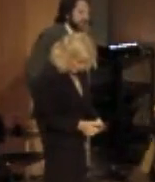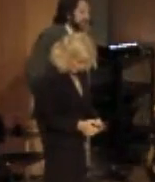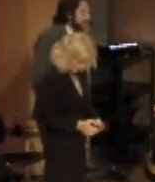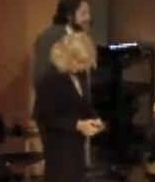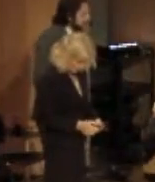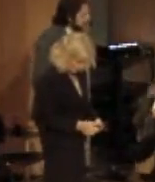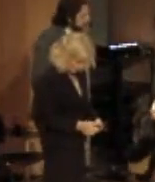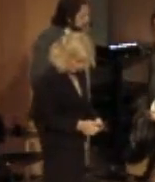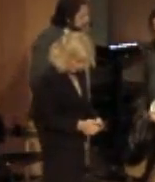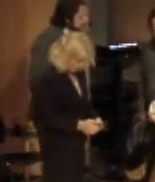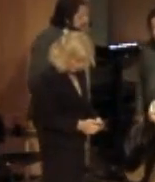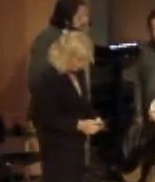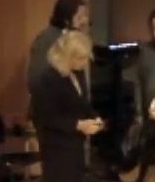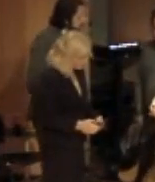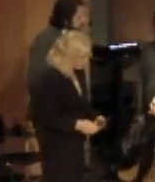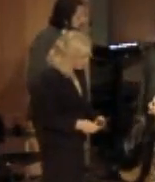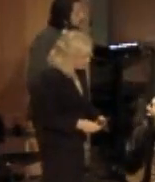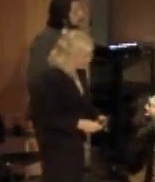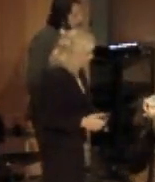than